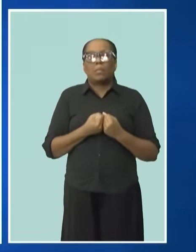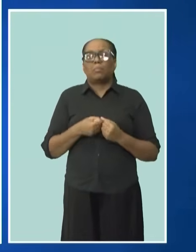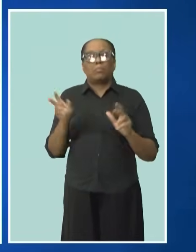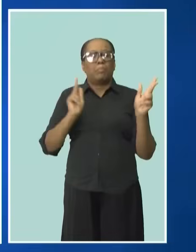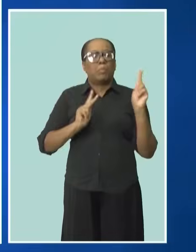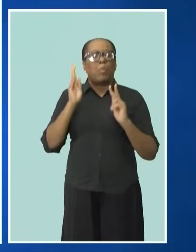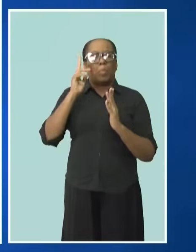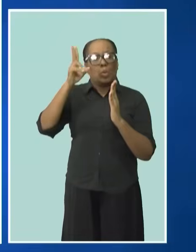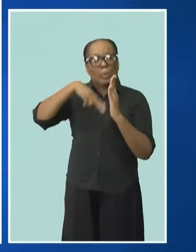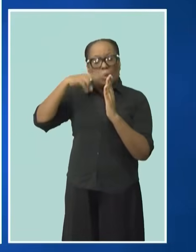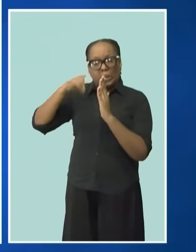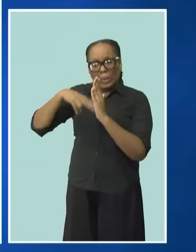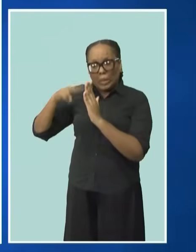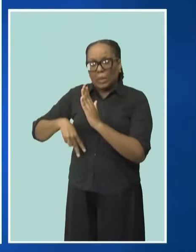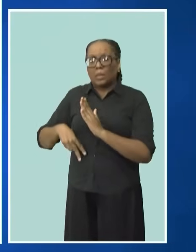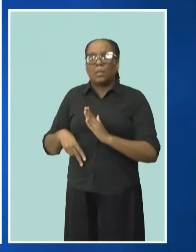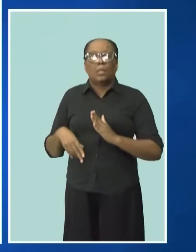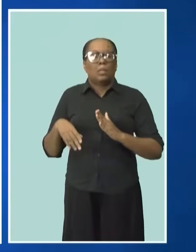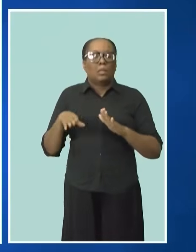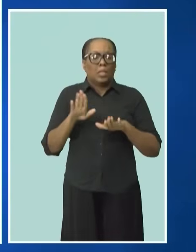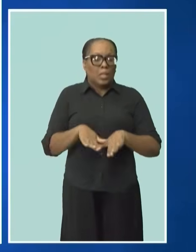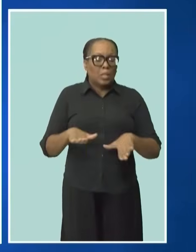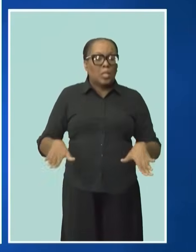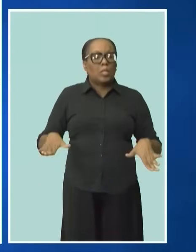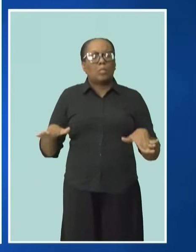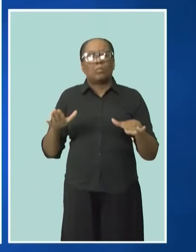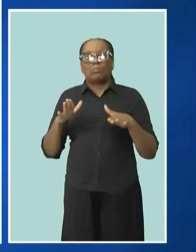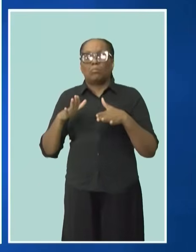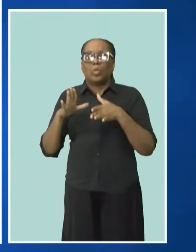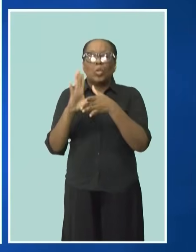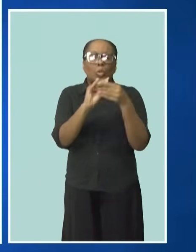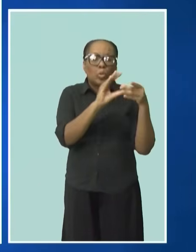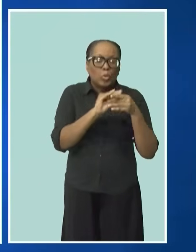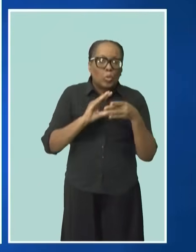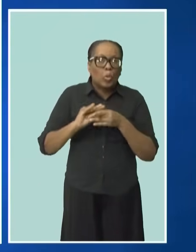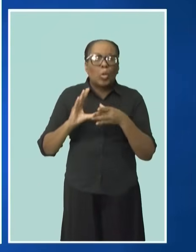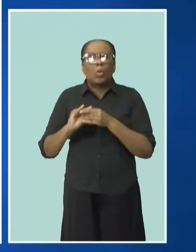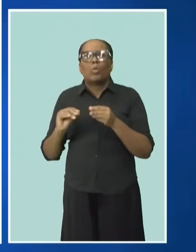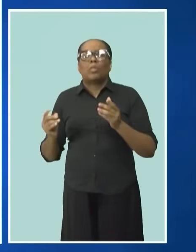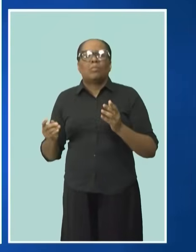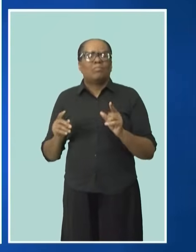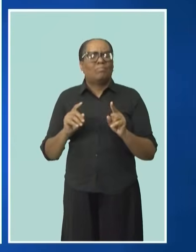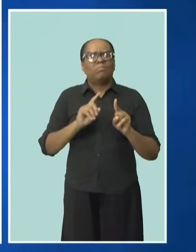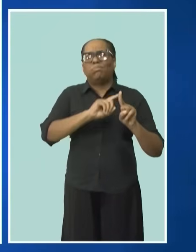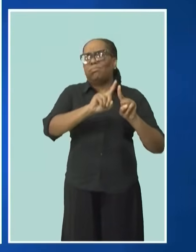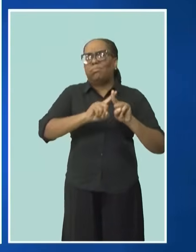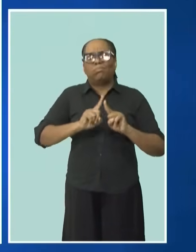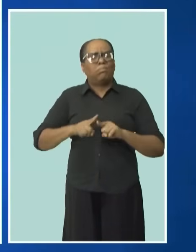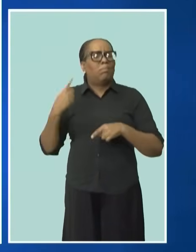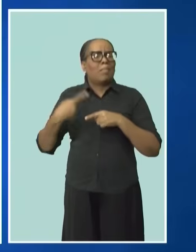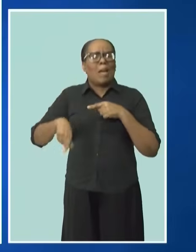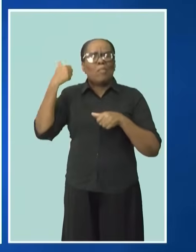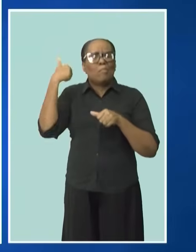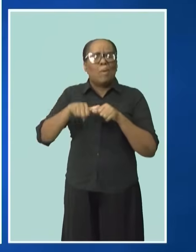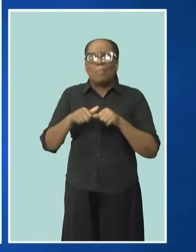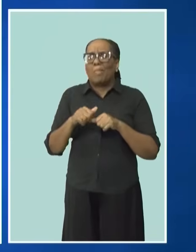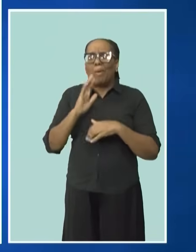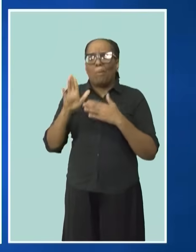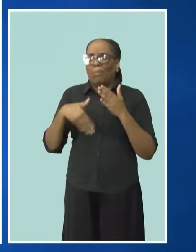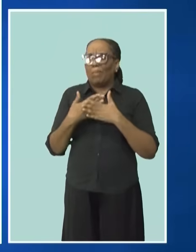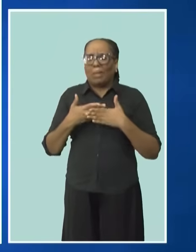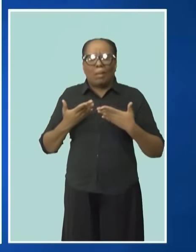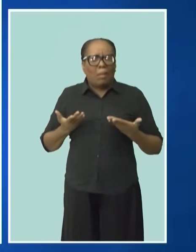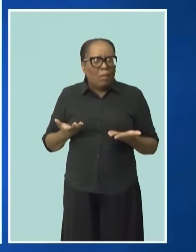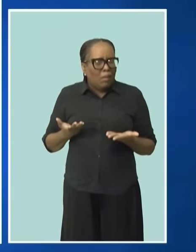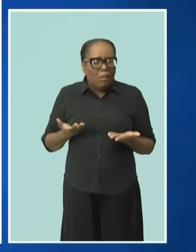space, children's story time. We'll be having, there's so much going on. Yes. I can't even remember all of it.